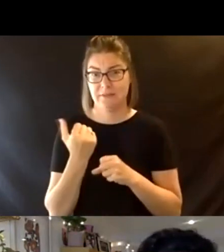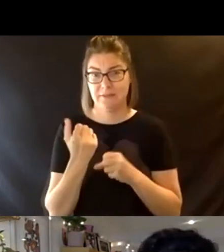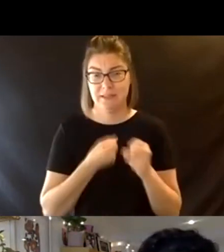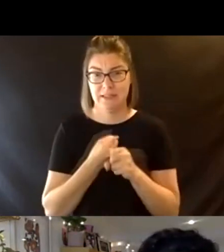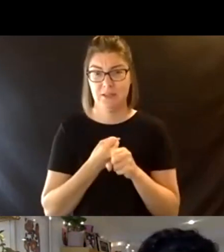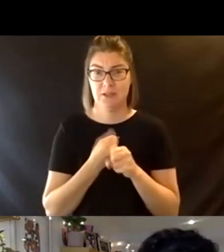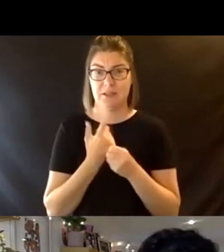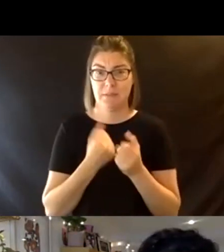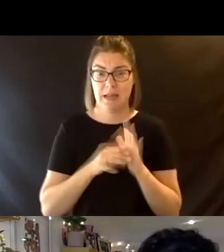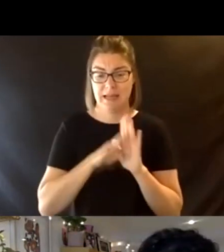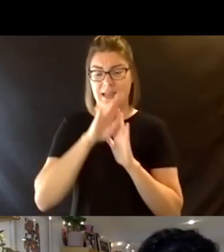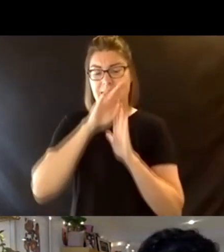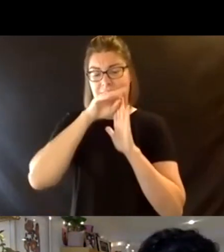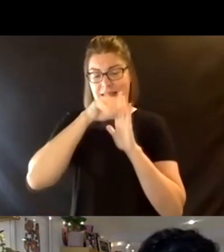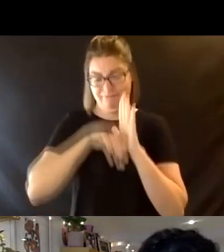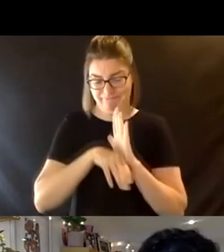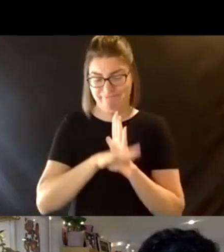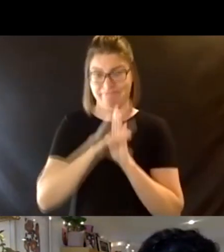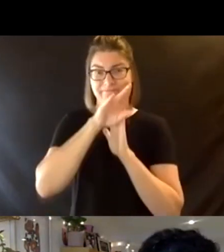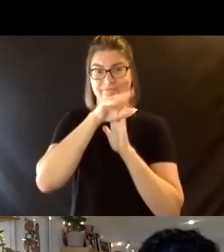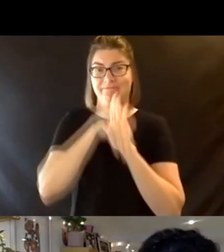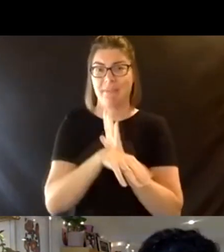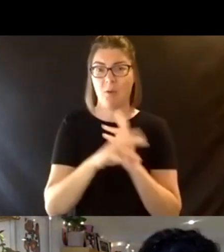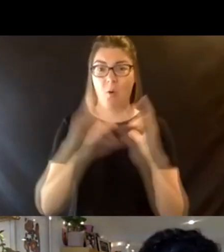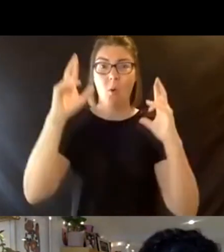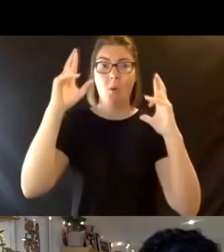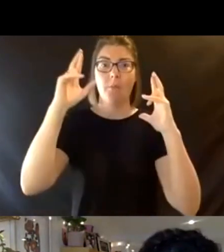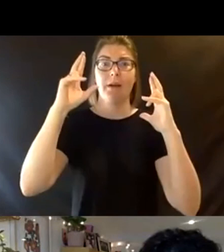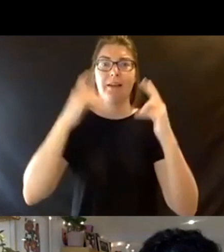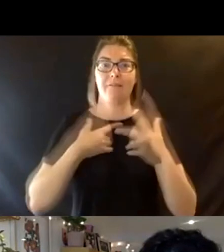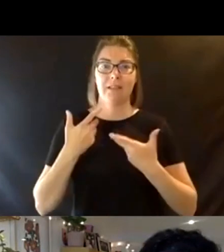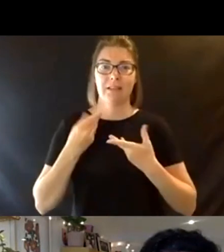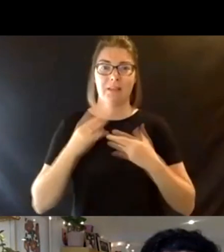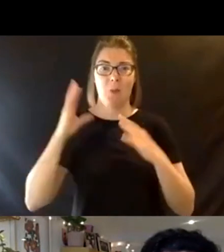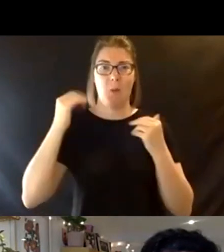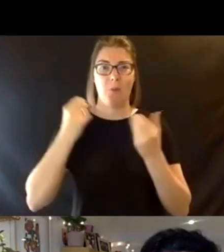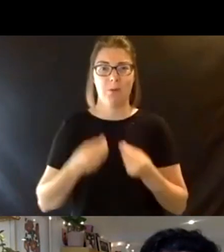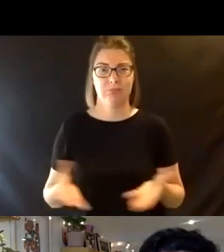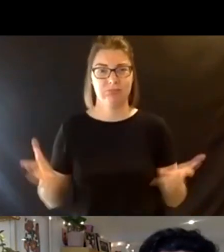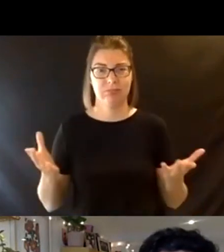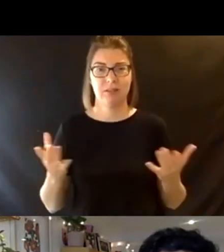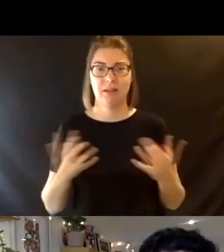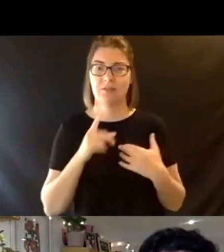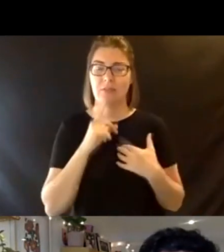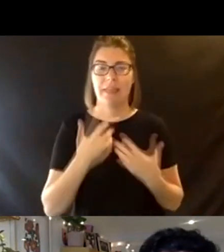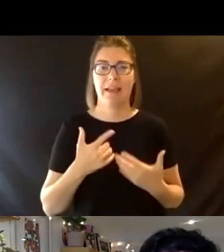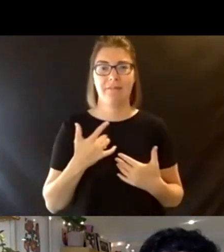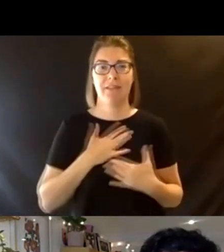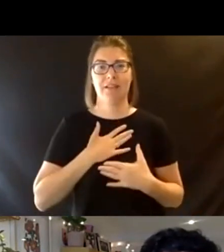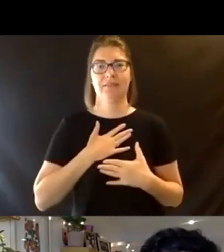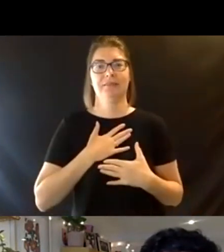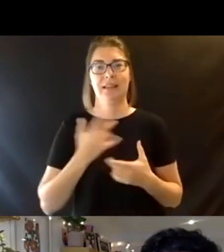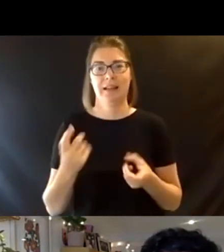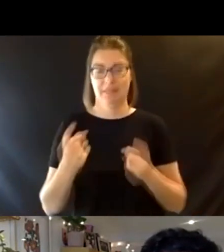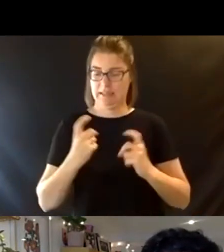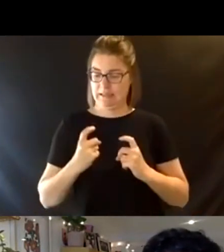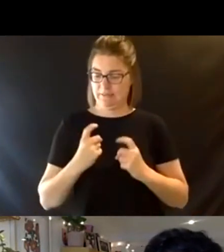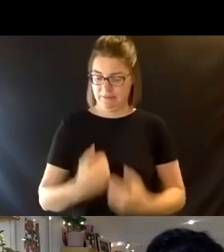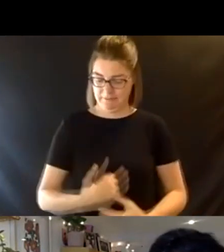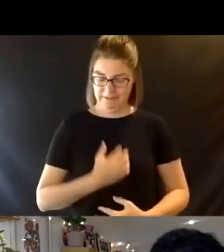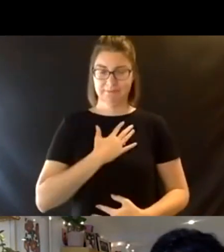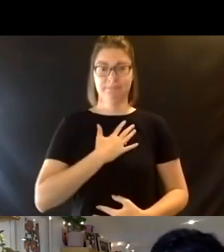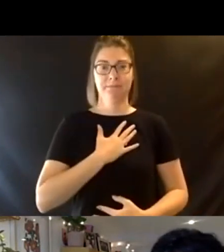peaks and valleys of hopefulness and hopelessness. And I have to say that you've left me with the gift today of inspiration